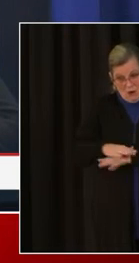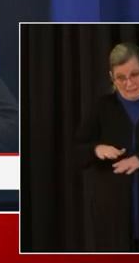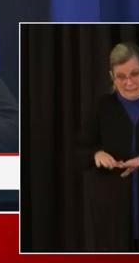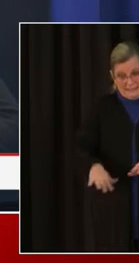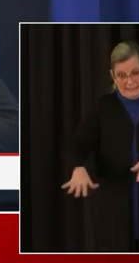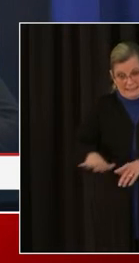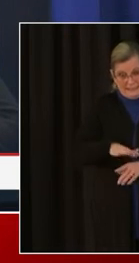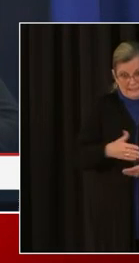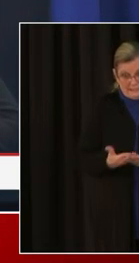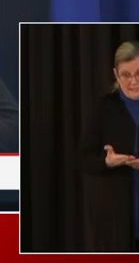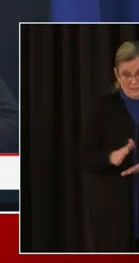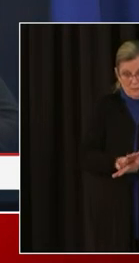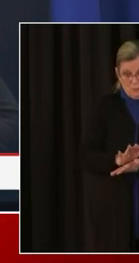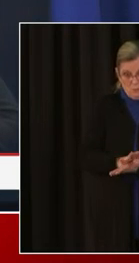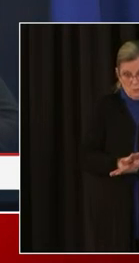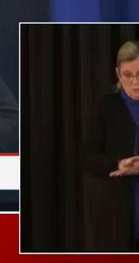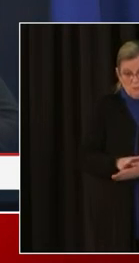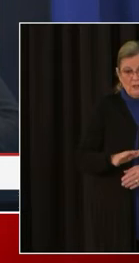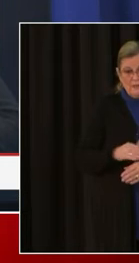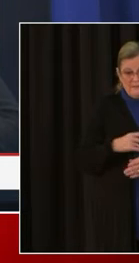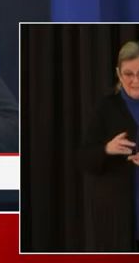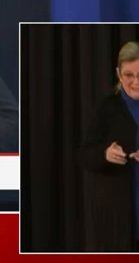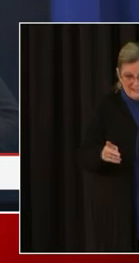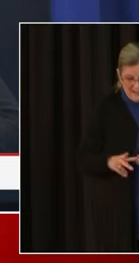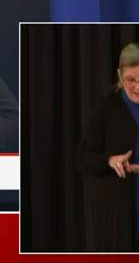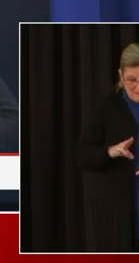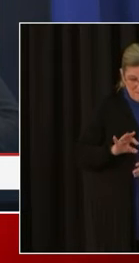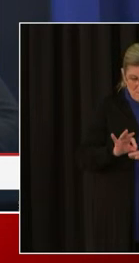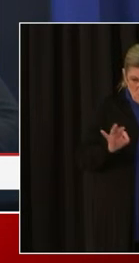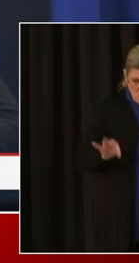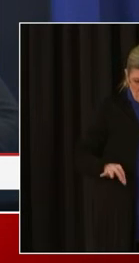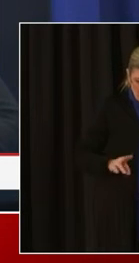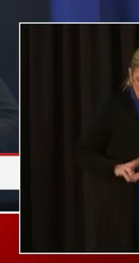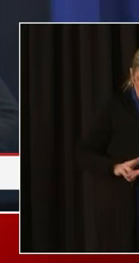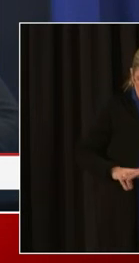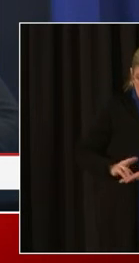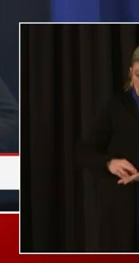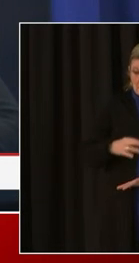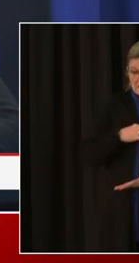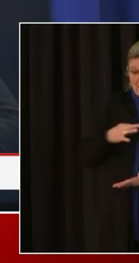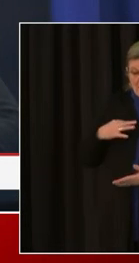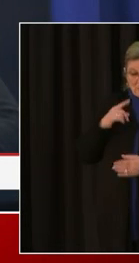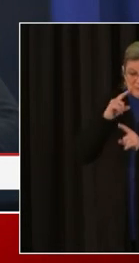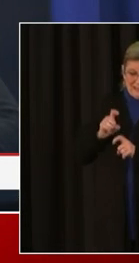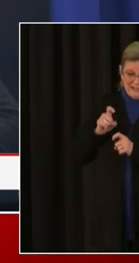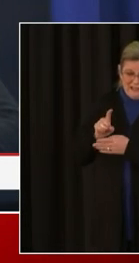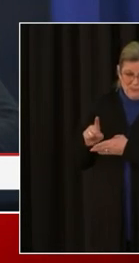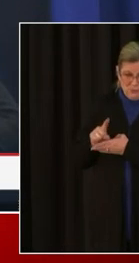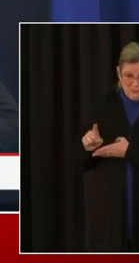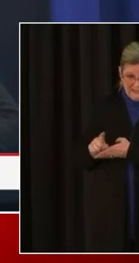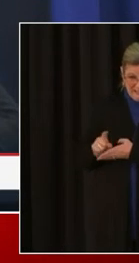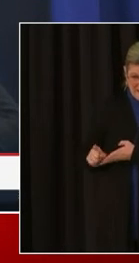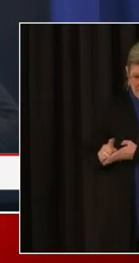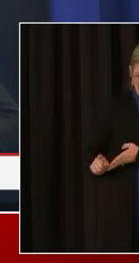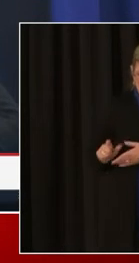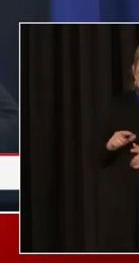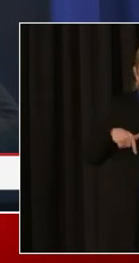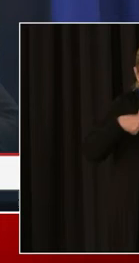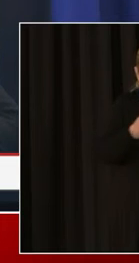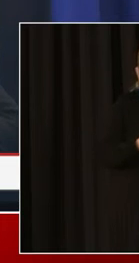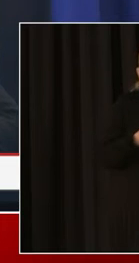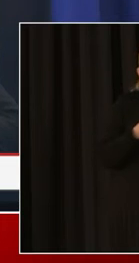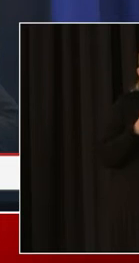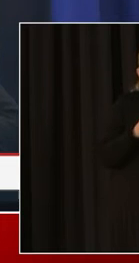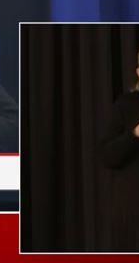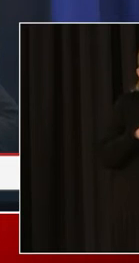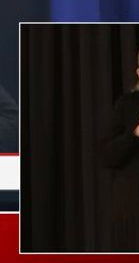consent form on file, and then our staff testing is a weekly mail-in testing format. I'll turn to Dr. Elliott